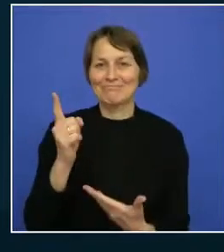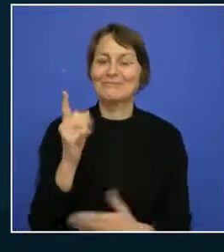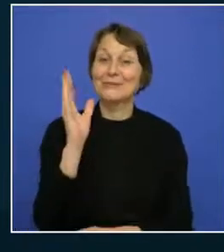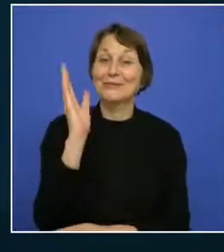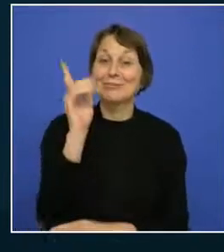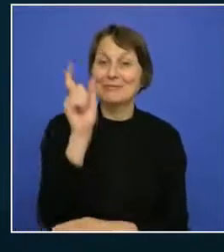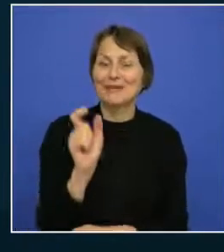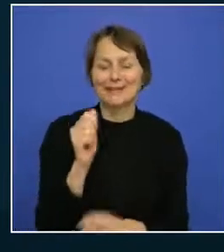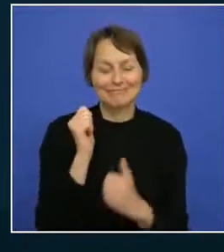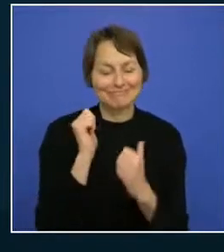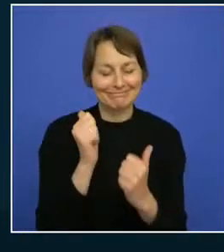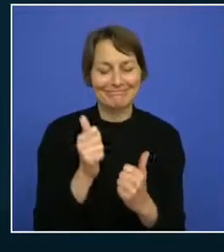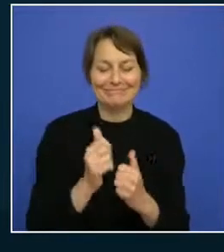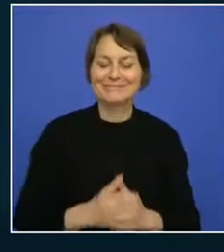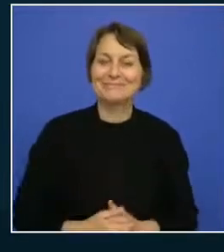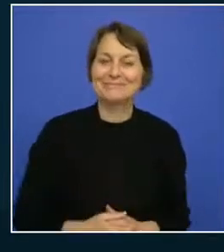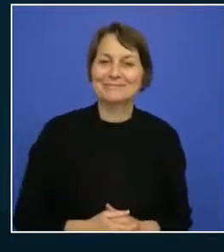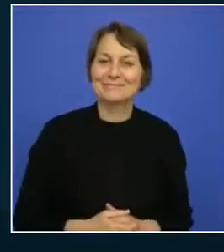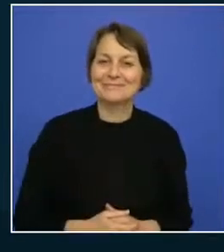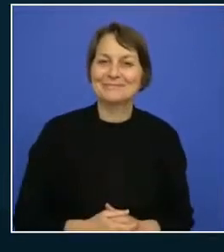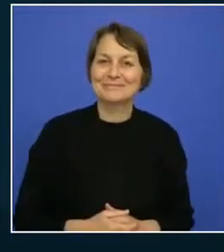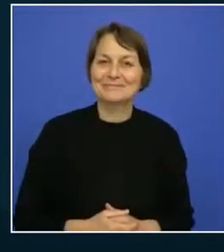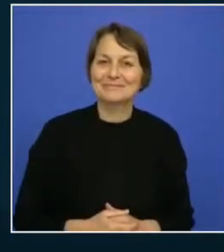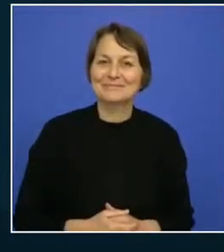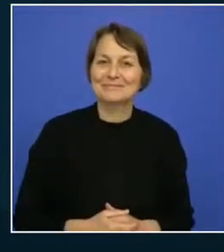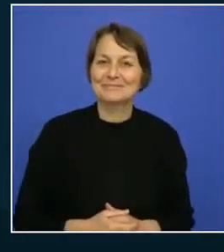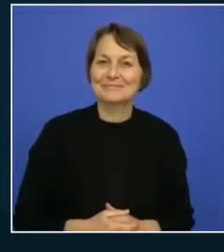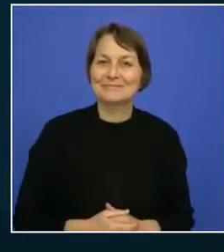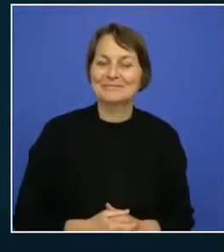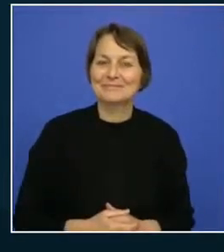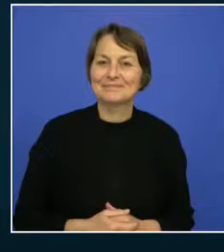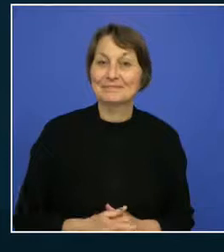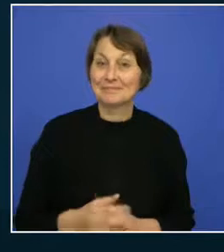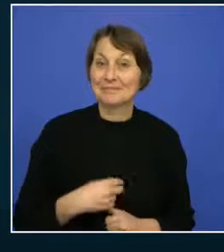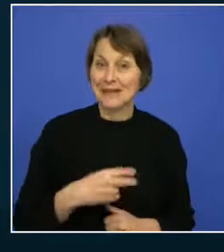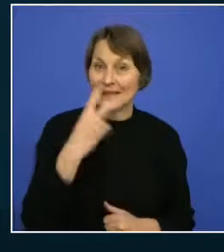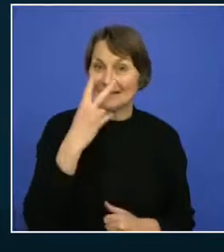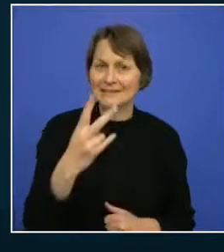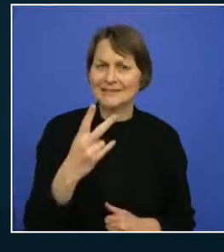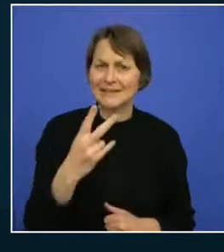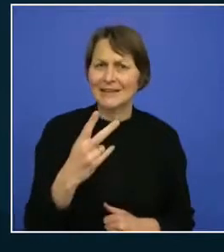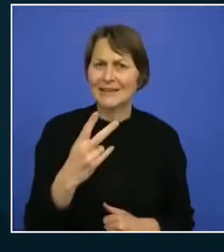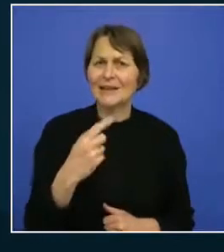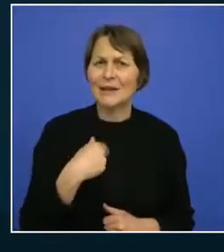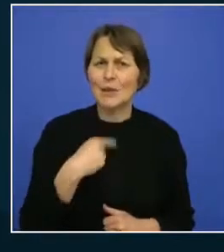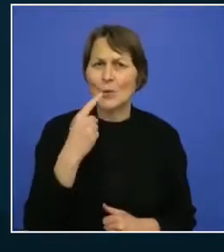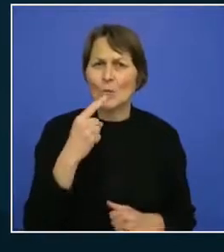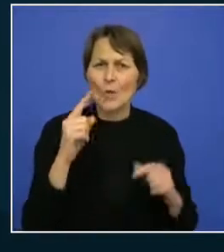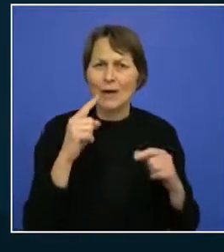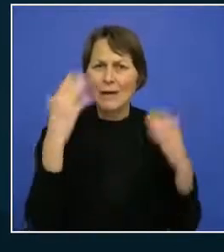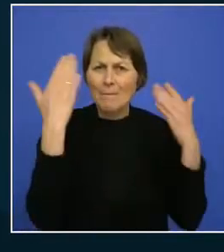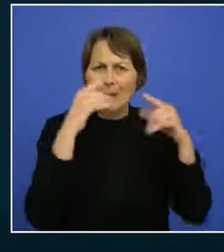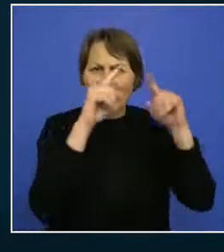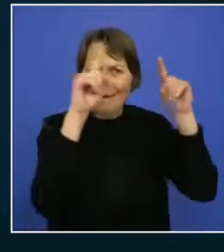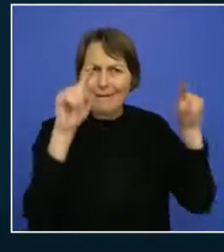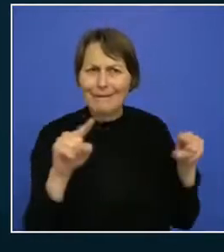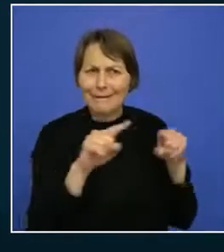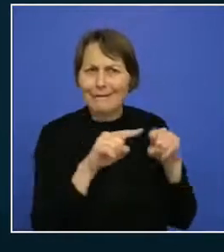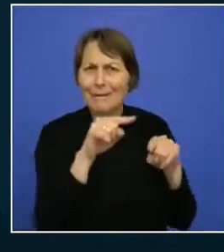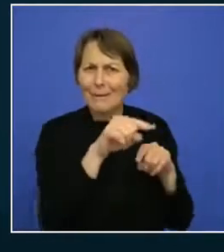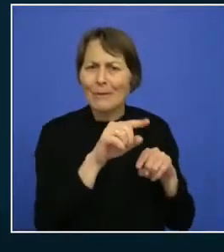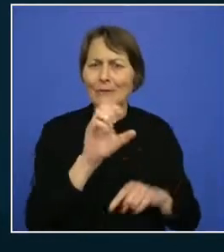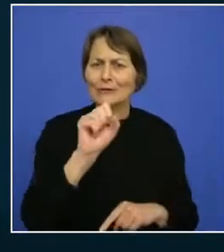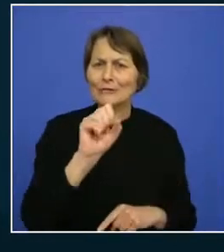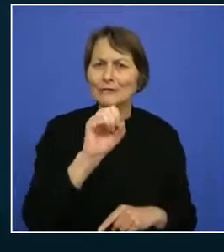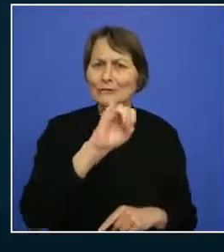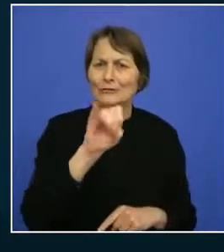definitely. So, and I am seeing that Sjoukje is jumping on board as well. So she will probably be